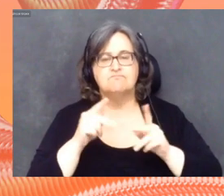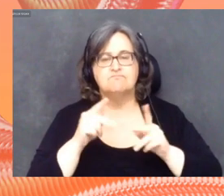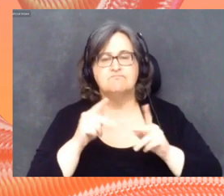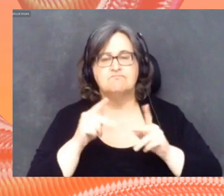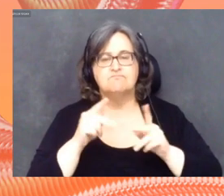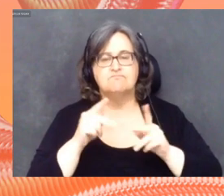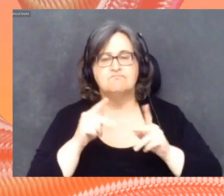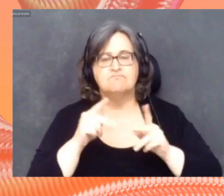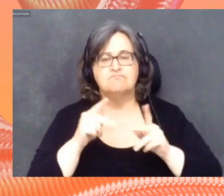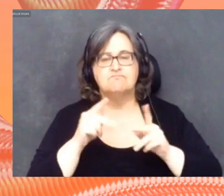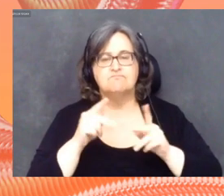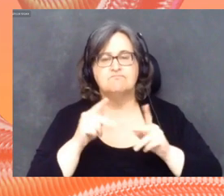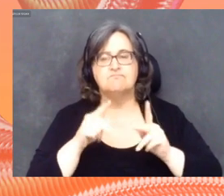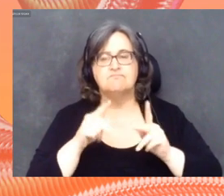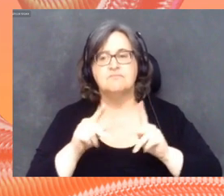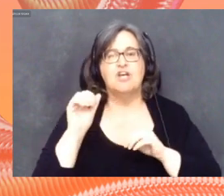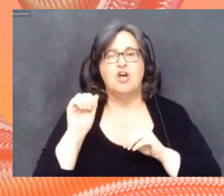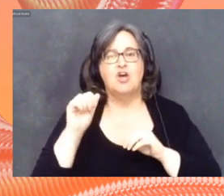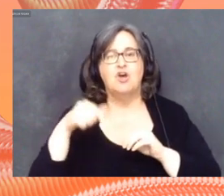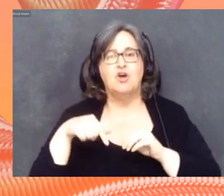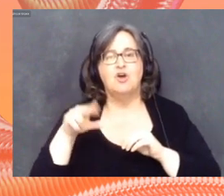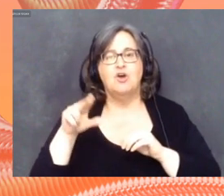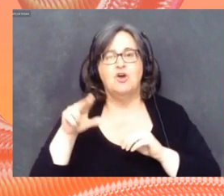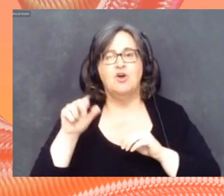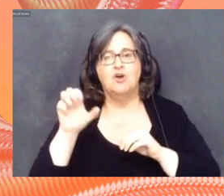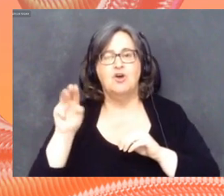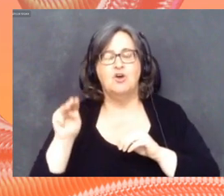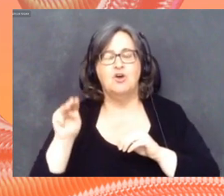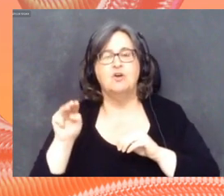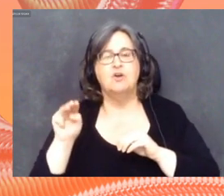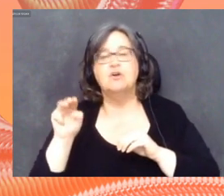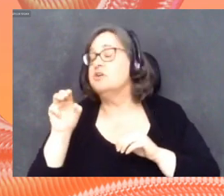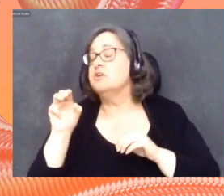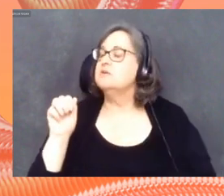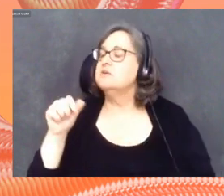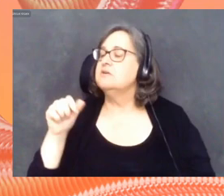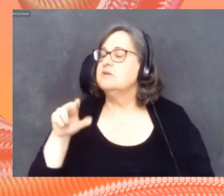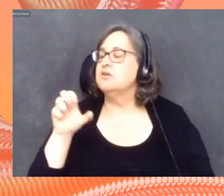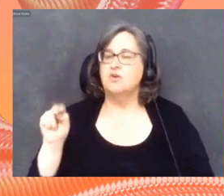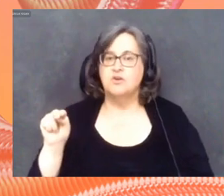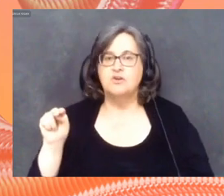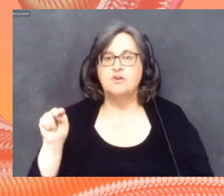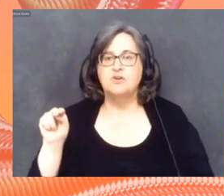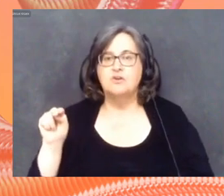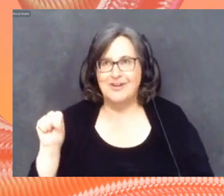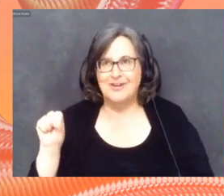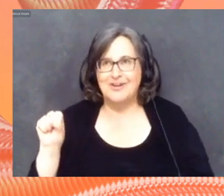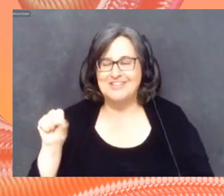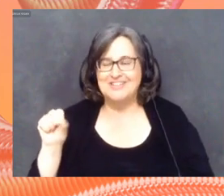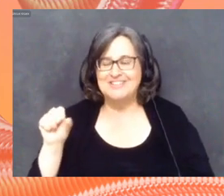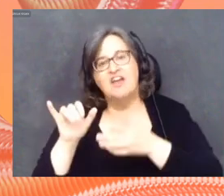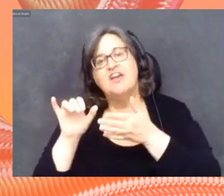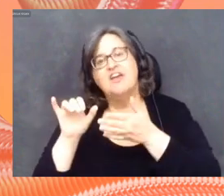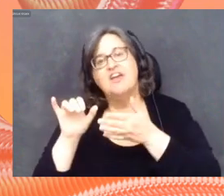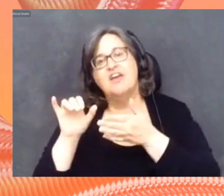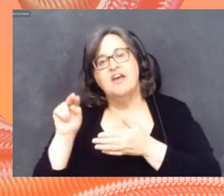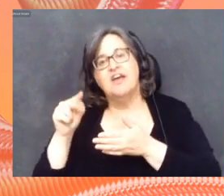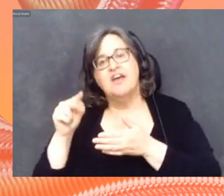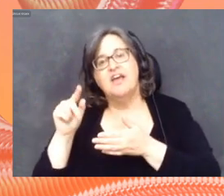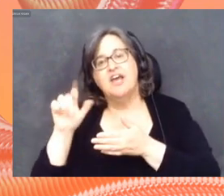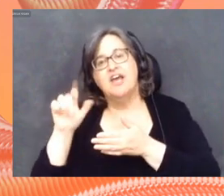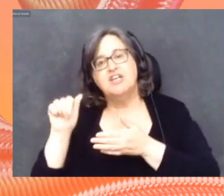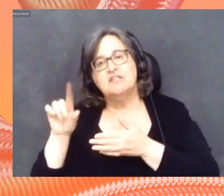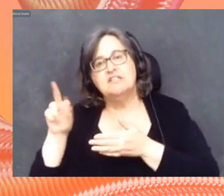someone with a lot of Aquarius, like a Toni Morrison or an Angela Davis, is like they're like fixed in terms